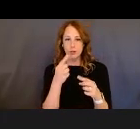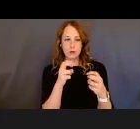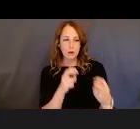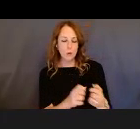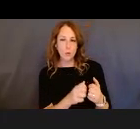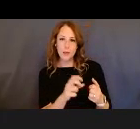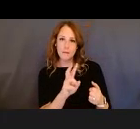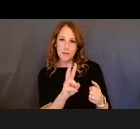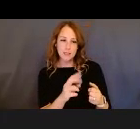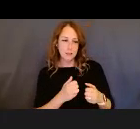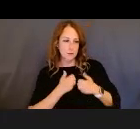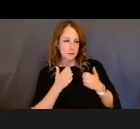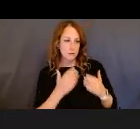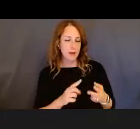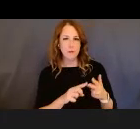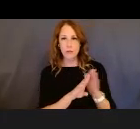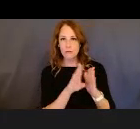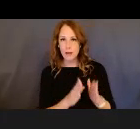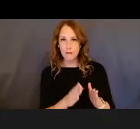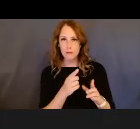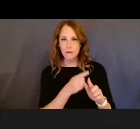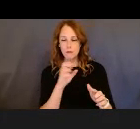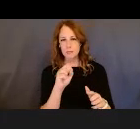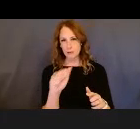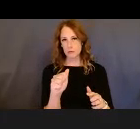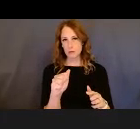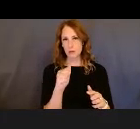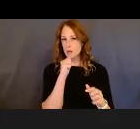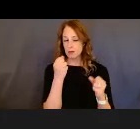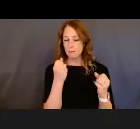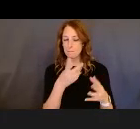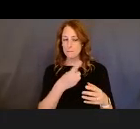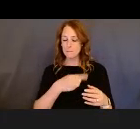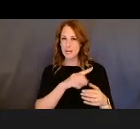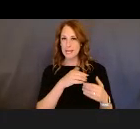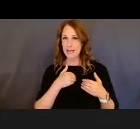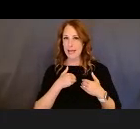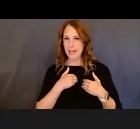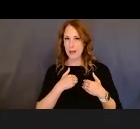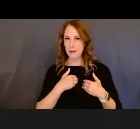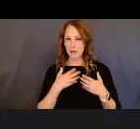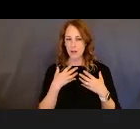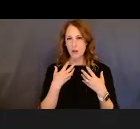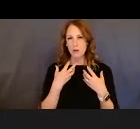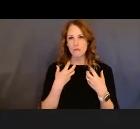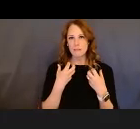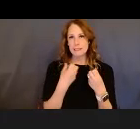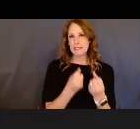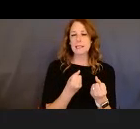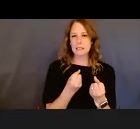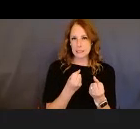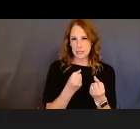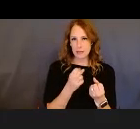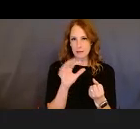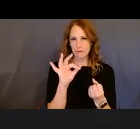survivor or a thriver of sexual assault. Not many of them have what I like to call the resiliency factor. For me, I